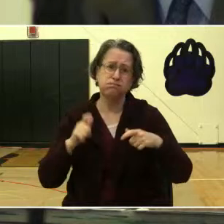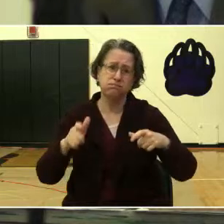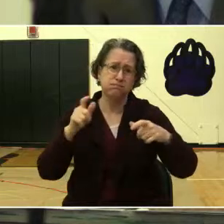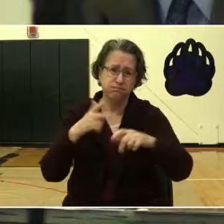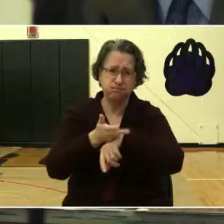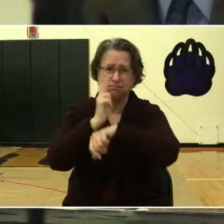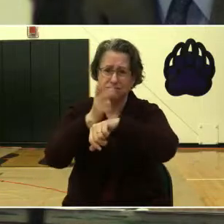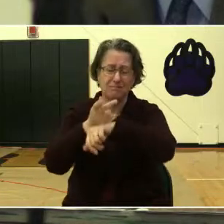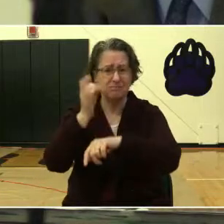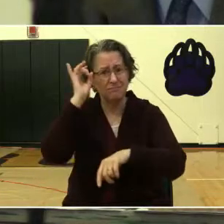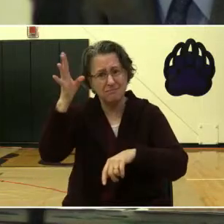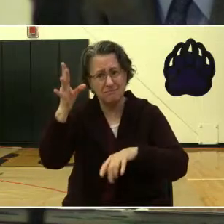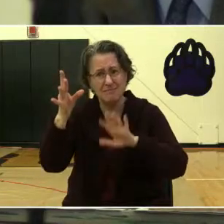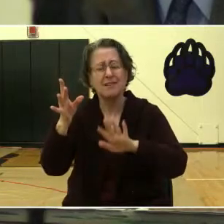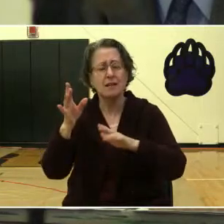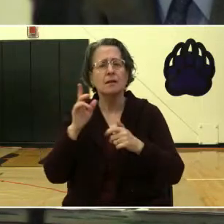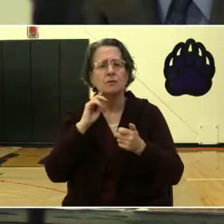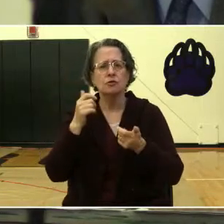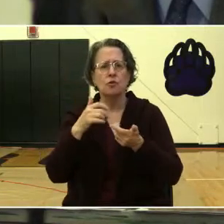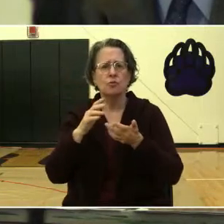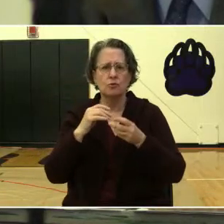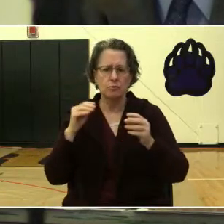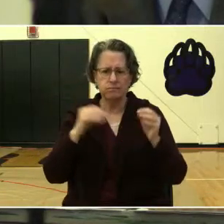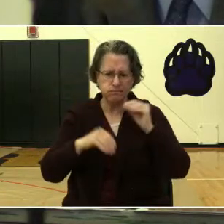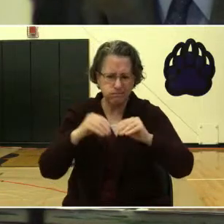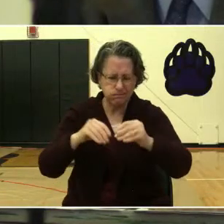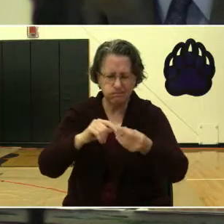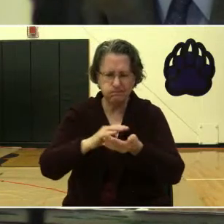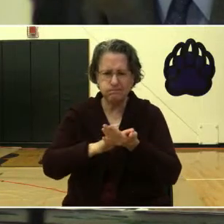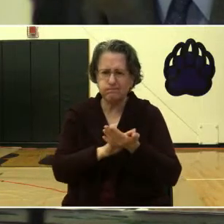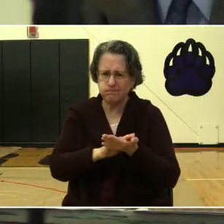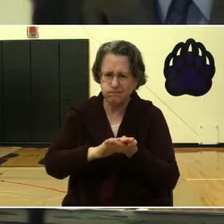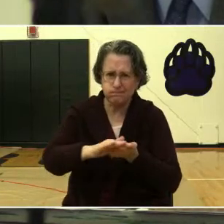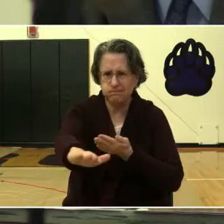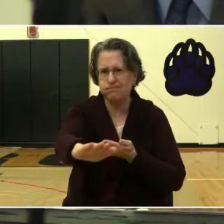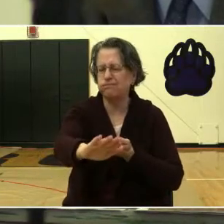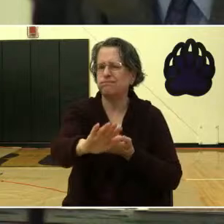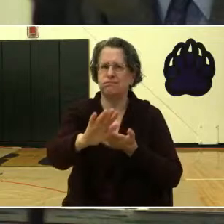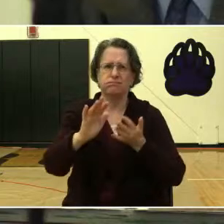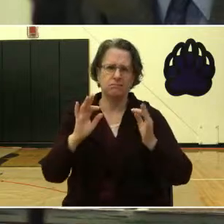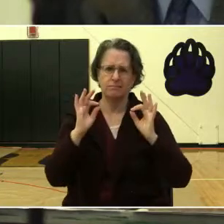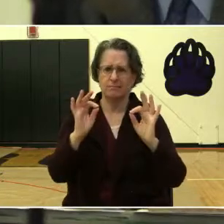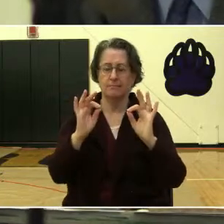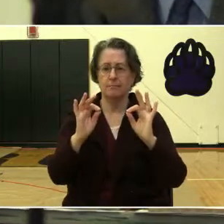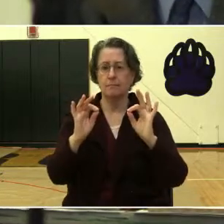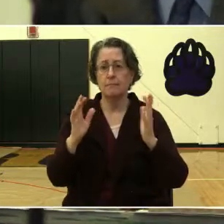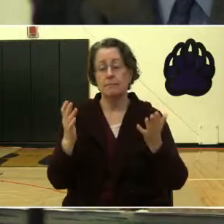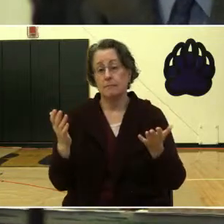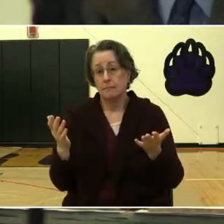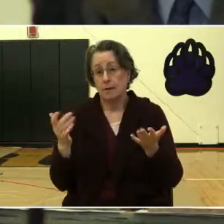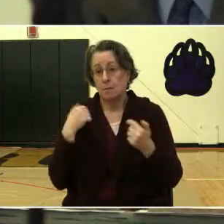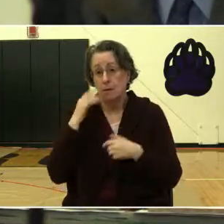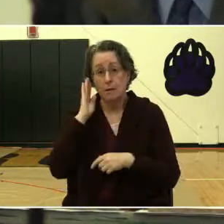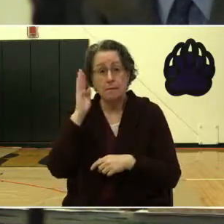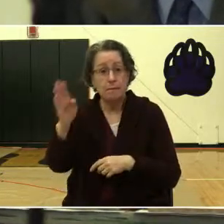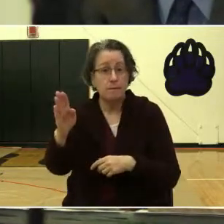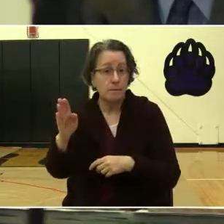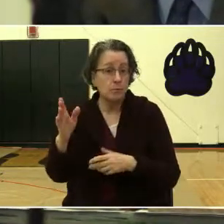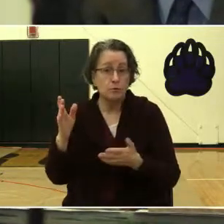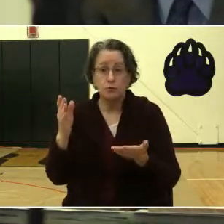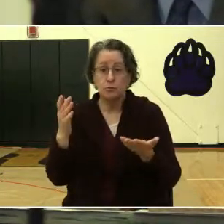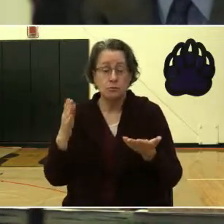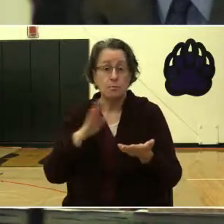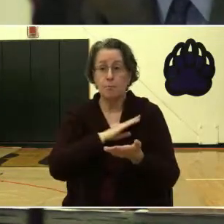taken um and I think that the board can consider that in the future as far as like are we making sure that these uh